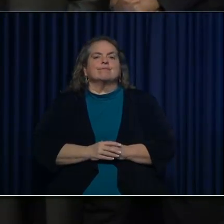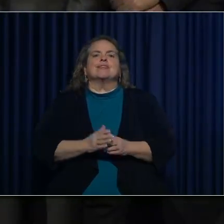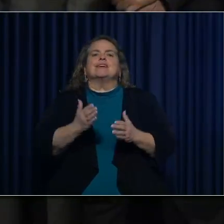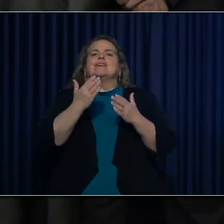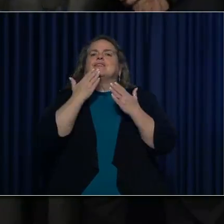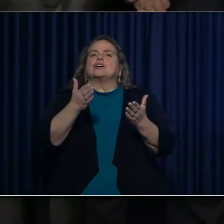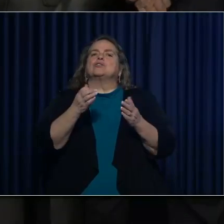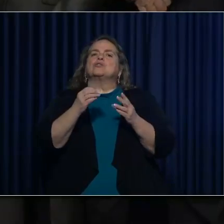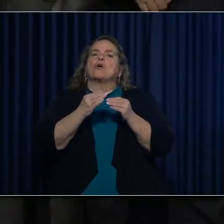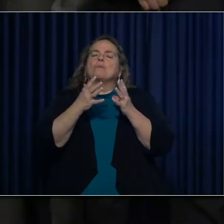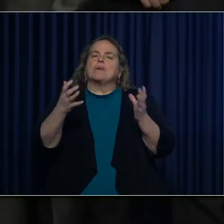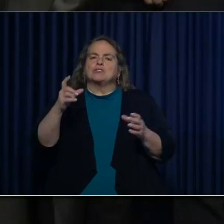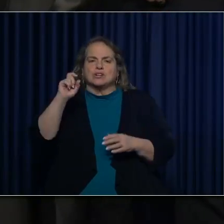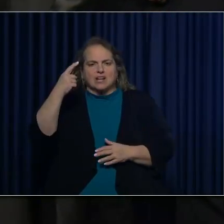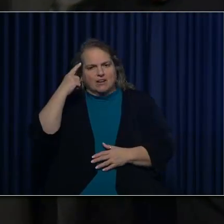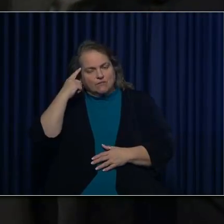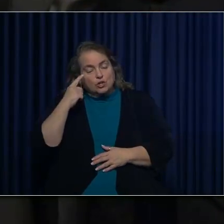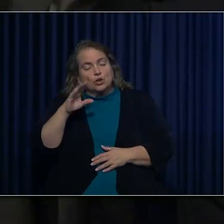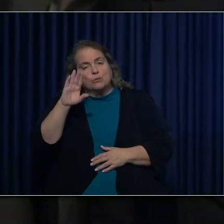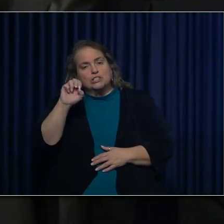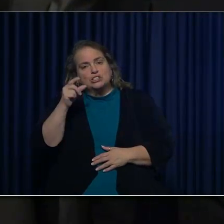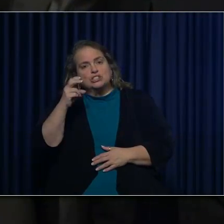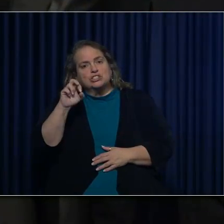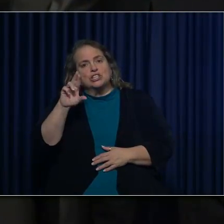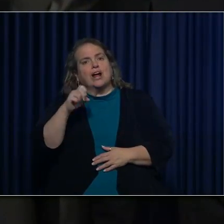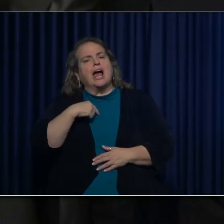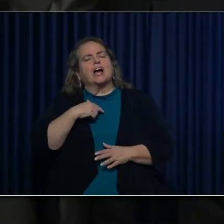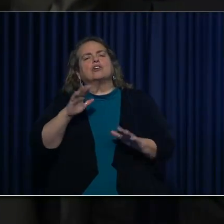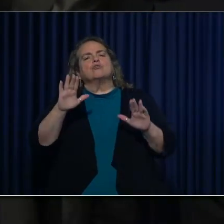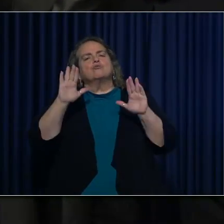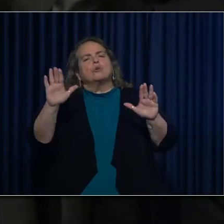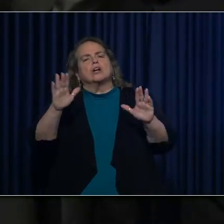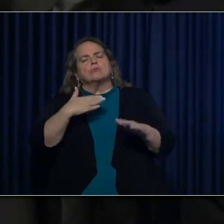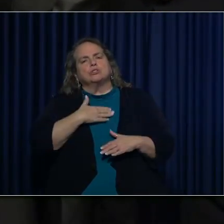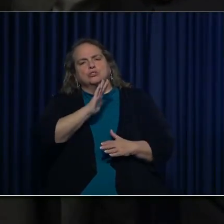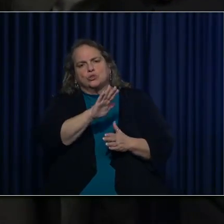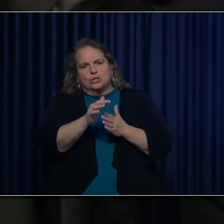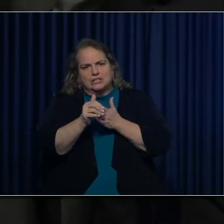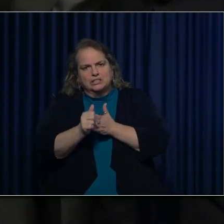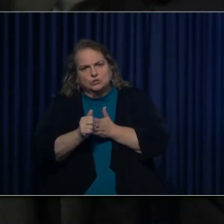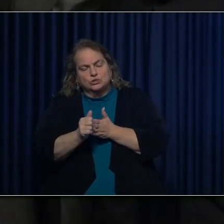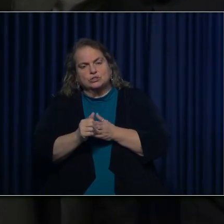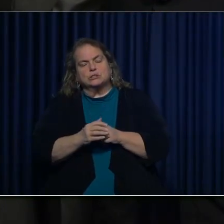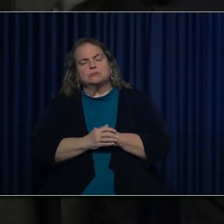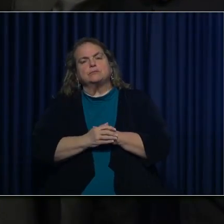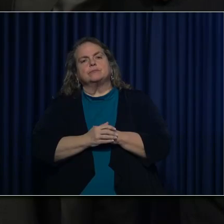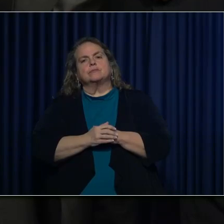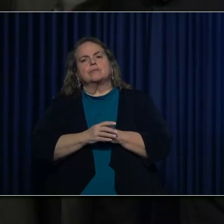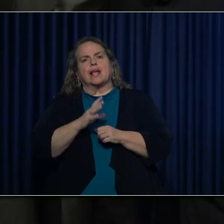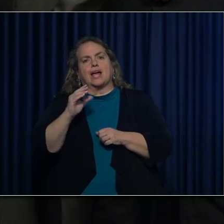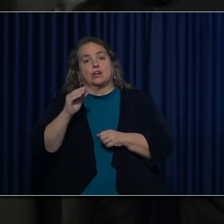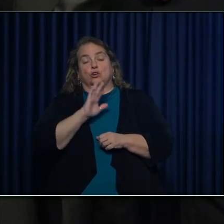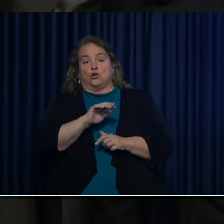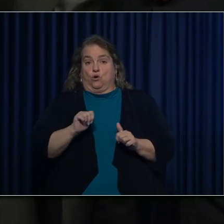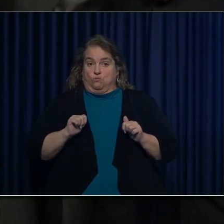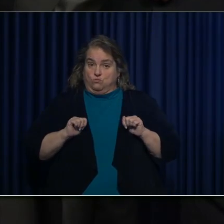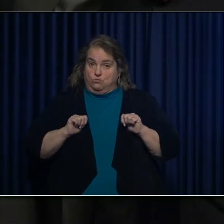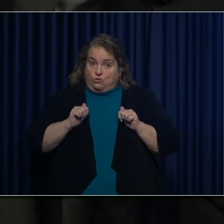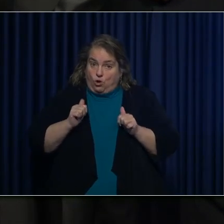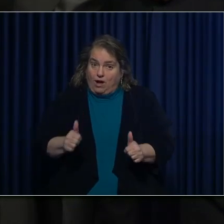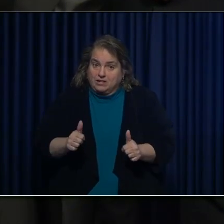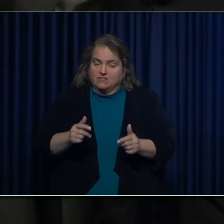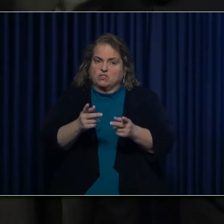Thank you so much, Governor Beshear. I greatly appreciate your leadership and your